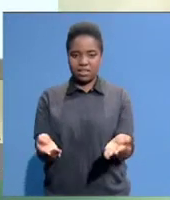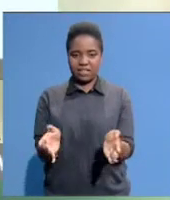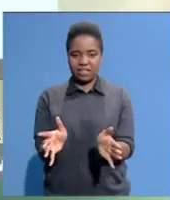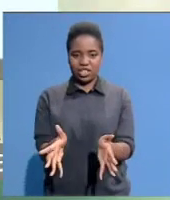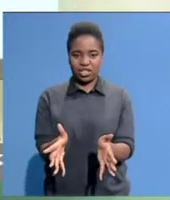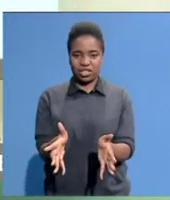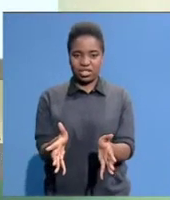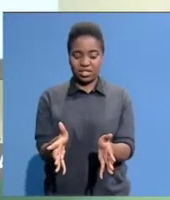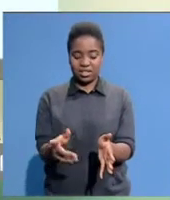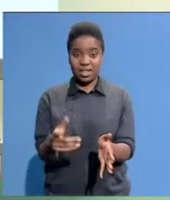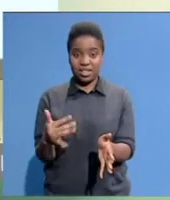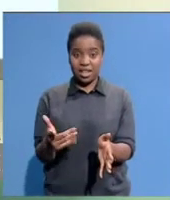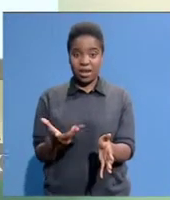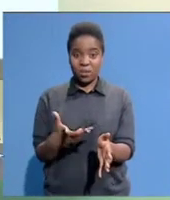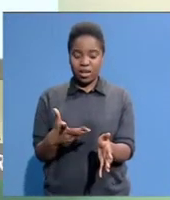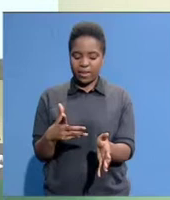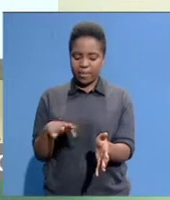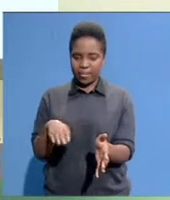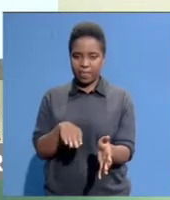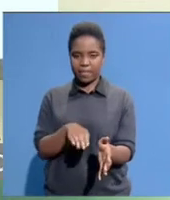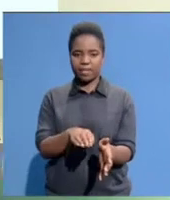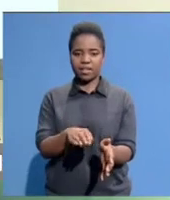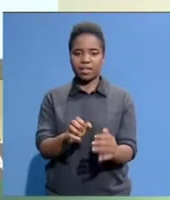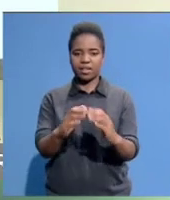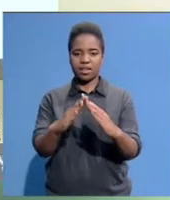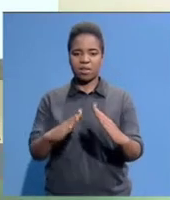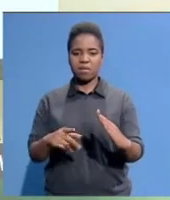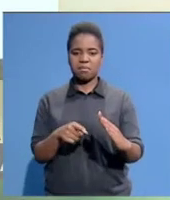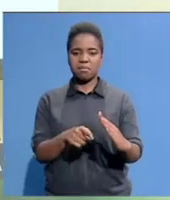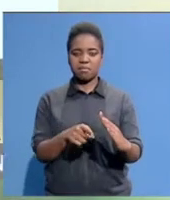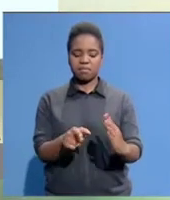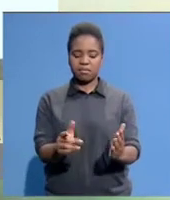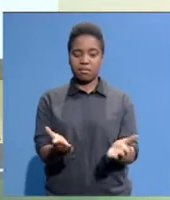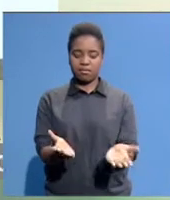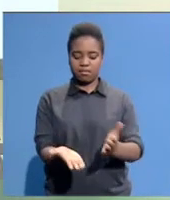he was taken inside the homestead. And the ANC flag was taken off